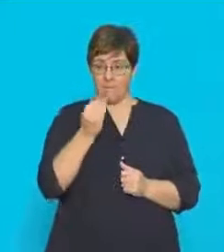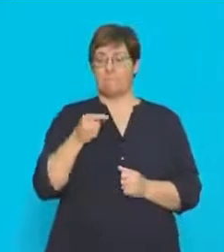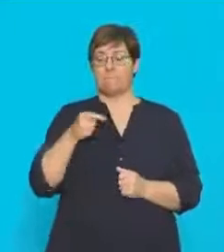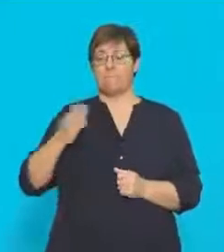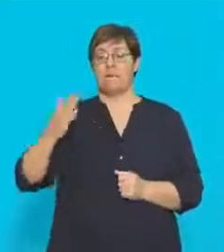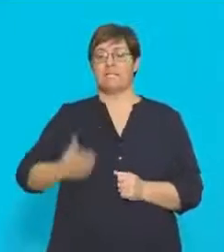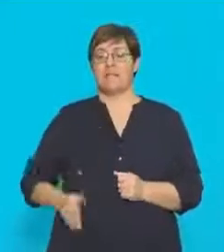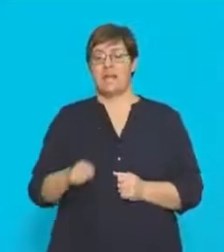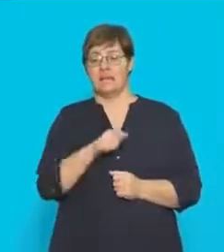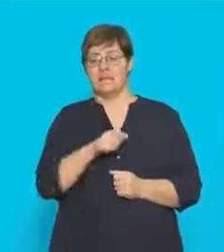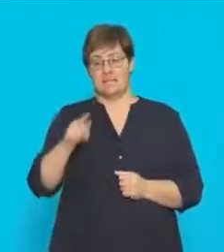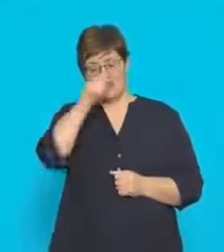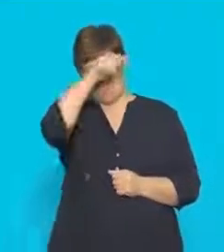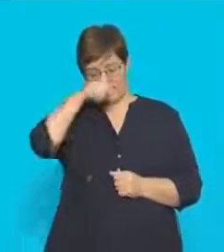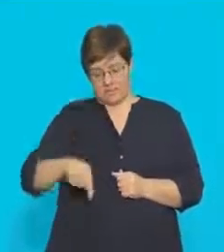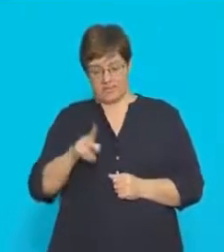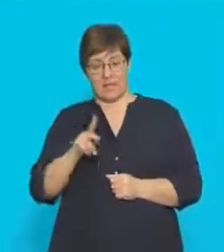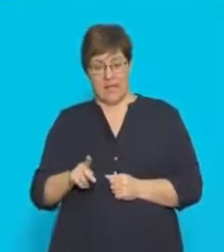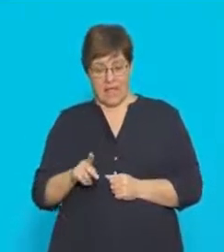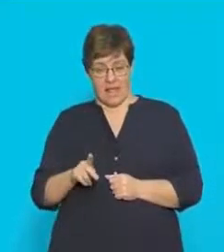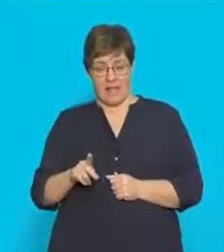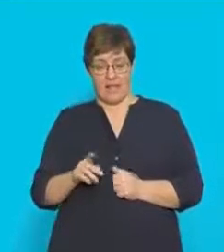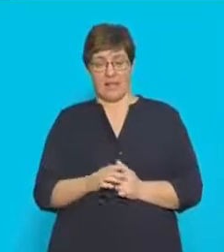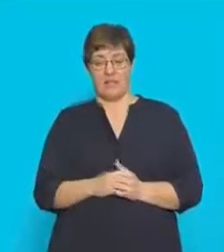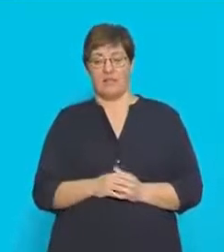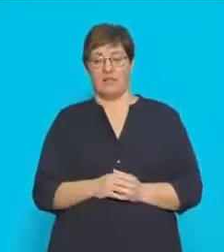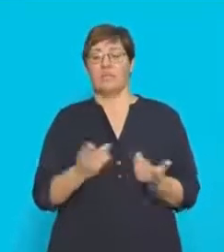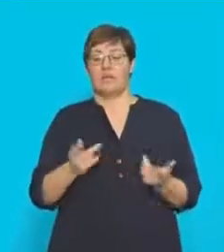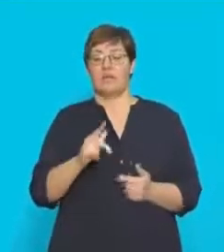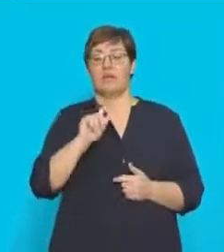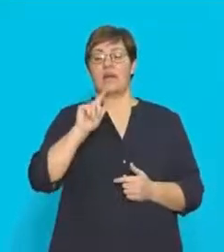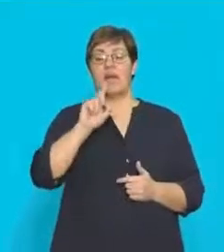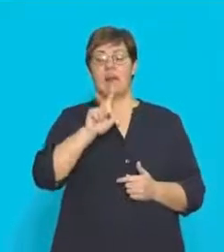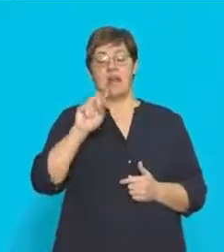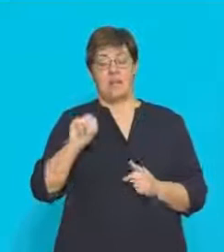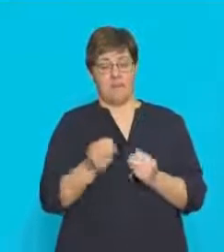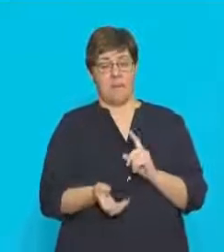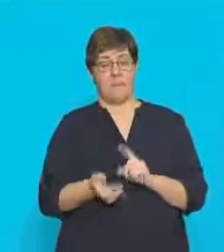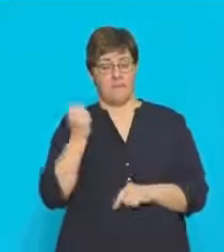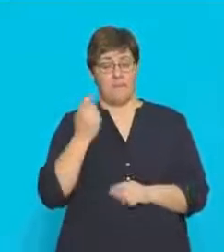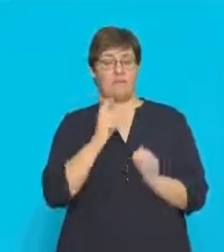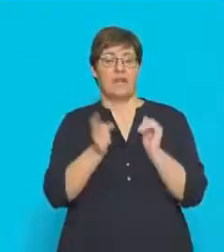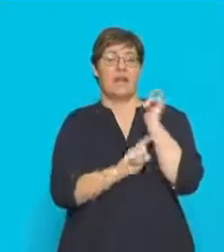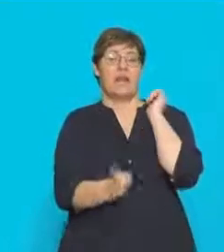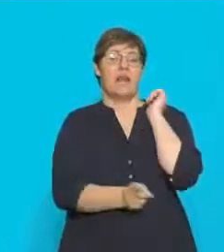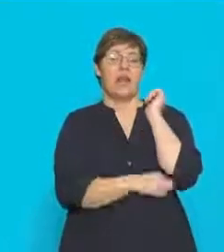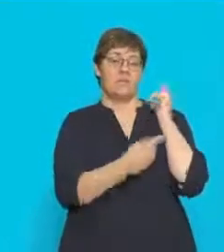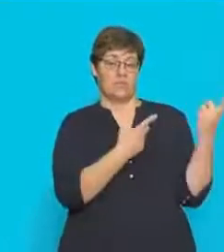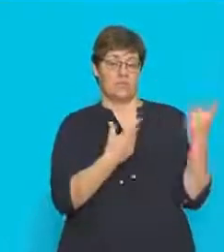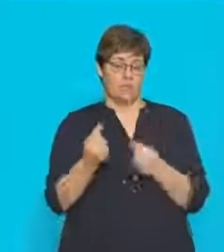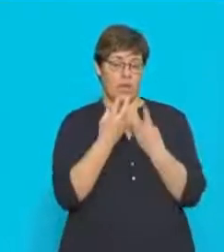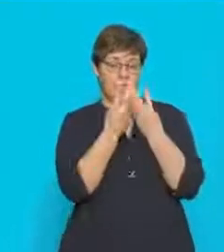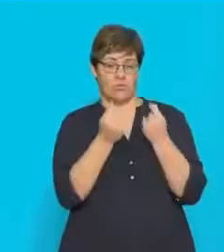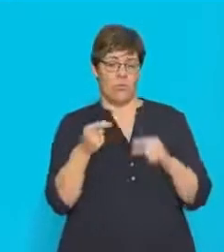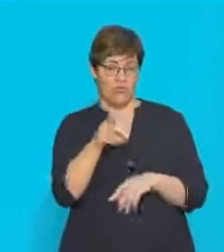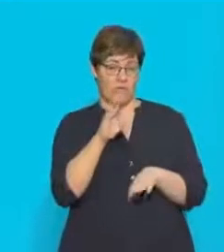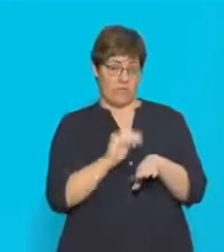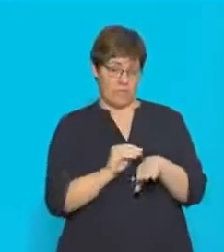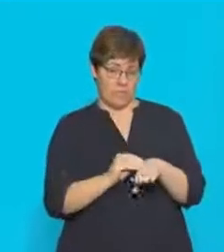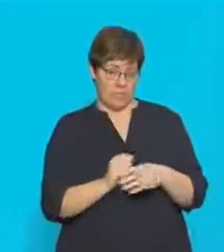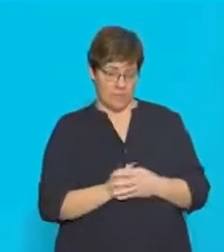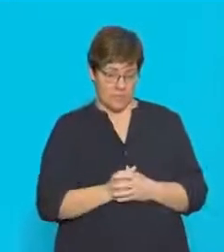side across from K. And the side across from K is LM, and that's the last thing we'll do in our solving of